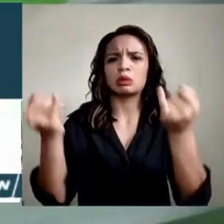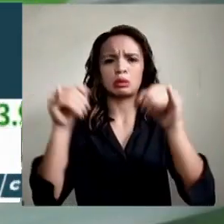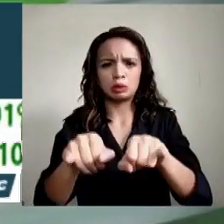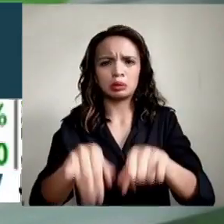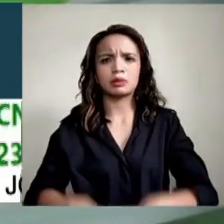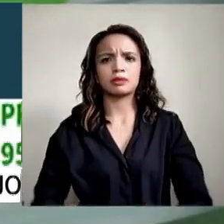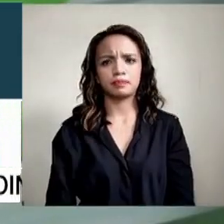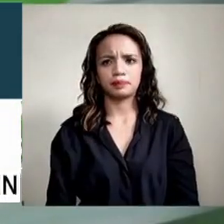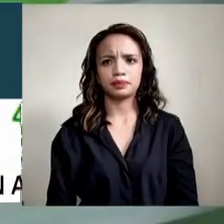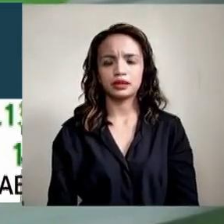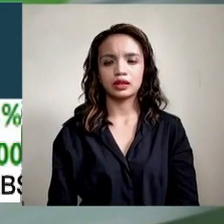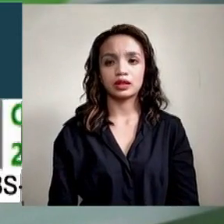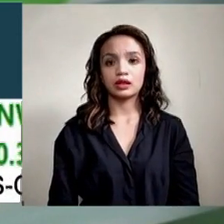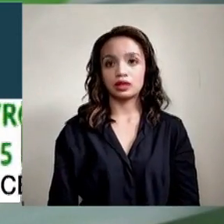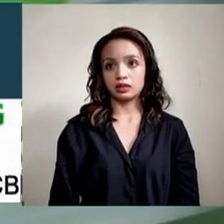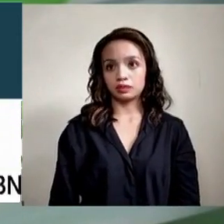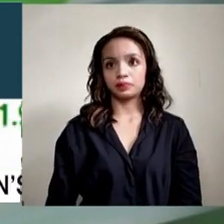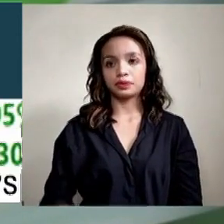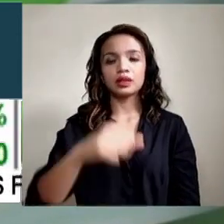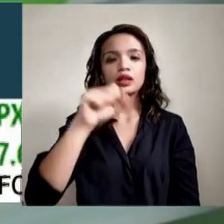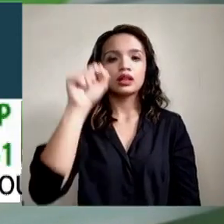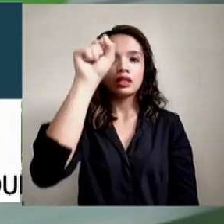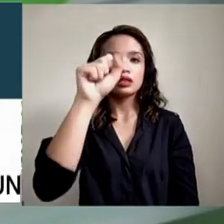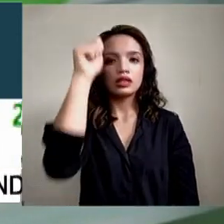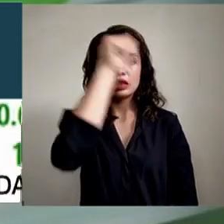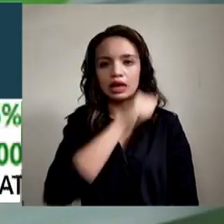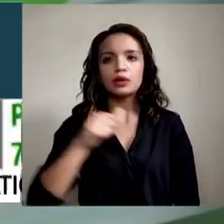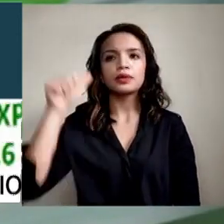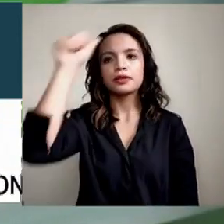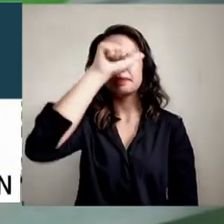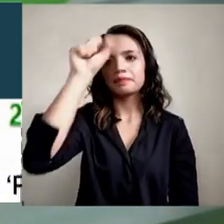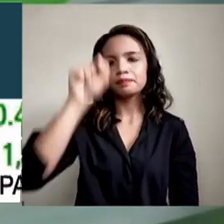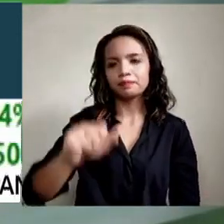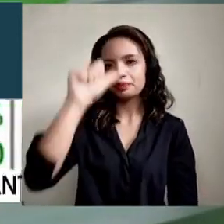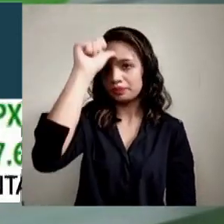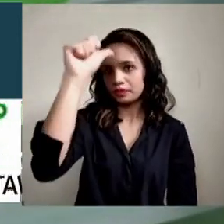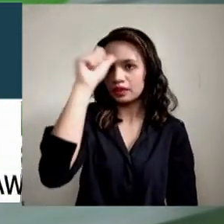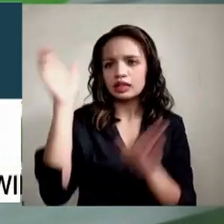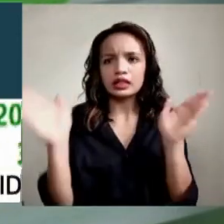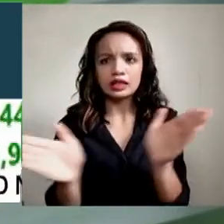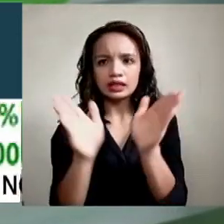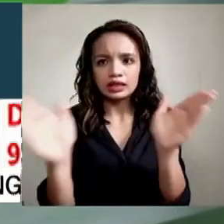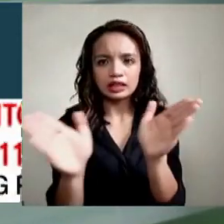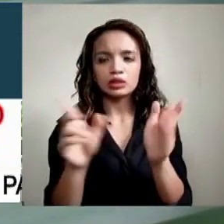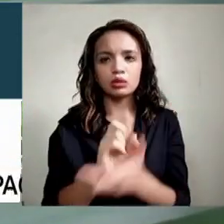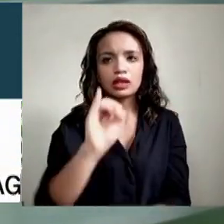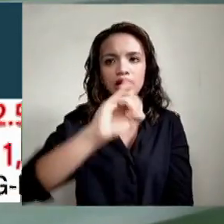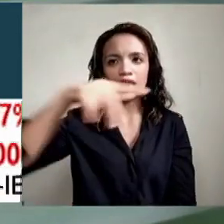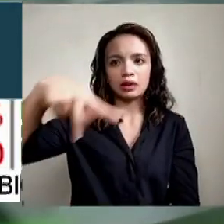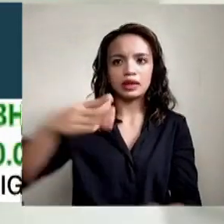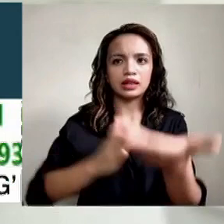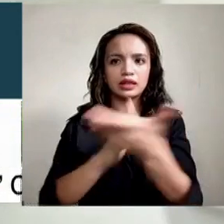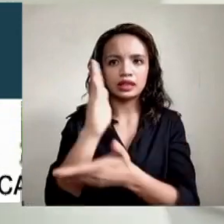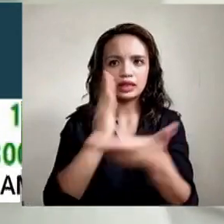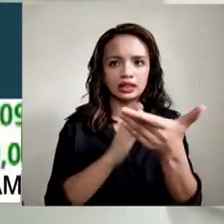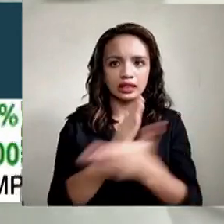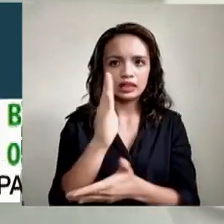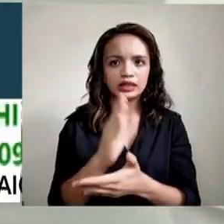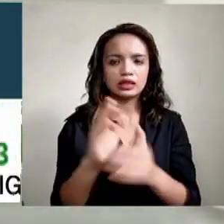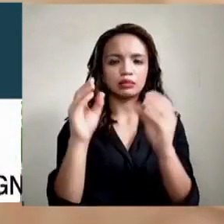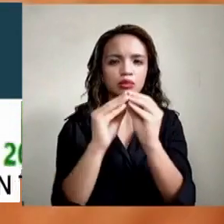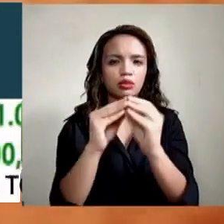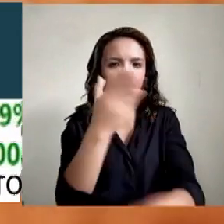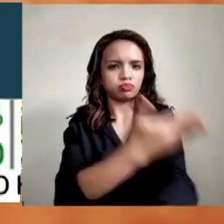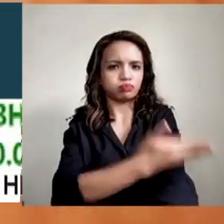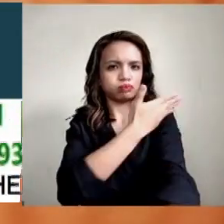South Africa and India have been urging fellow WTO members to waive the IP rights on the vaccines to boost global